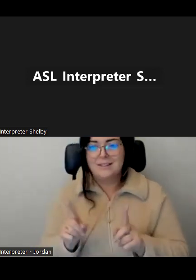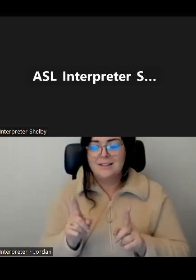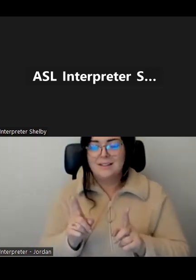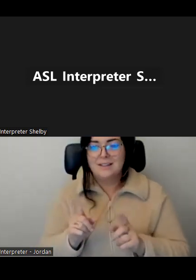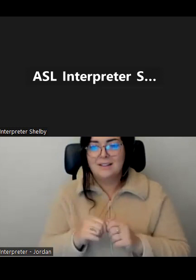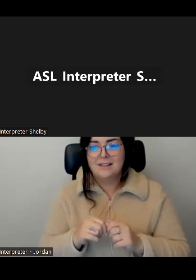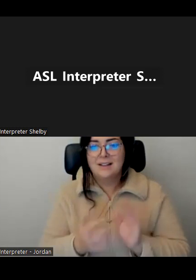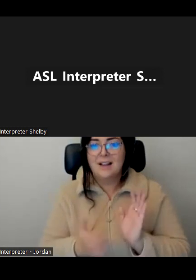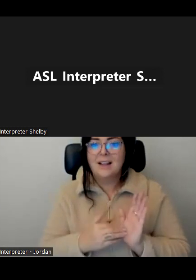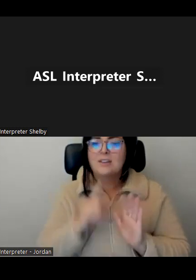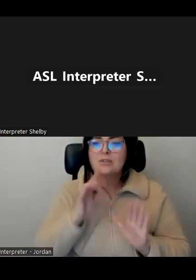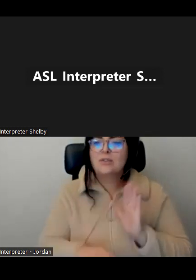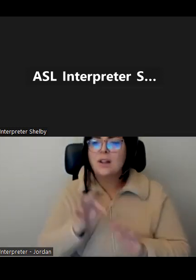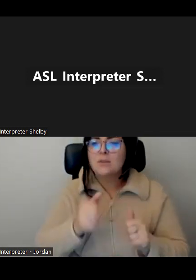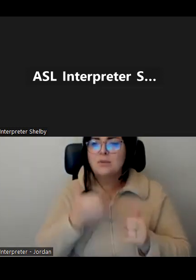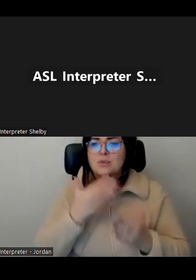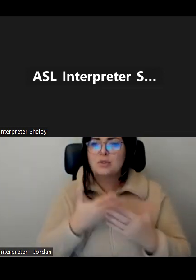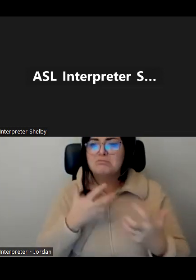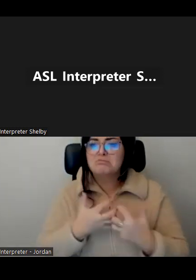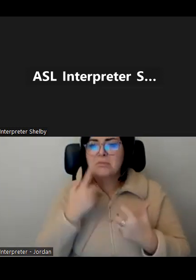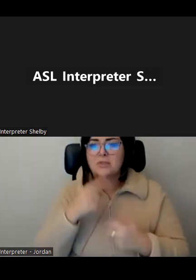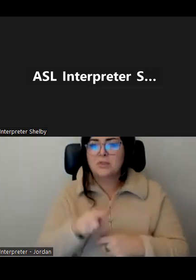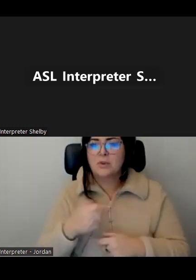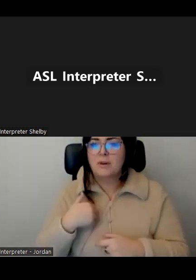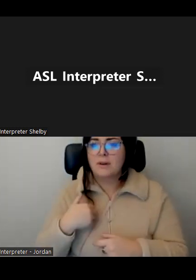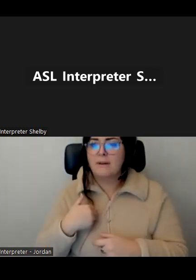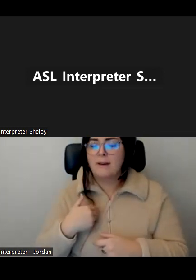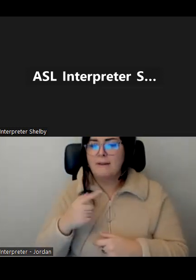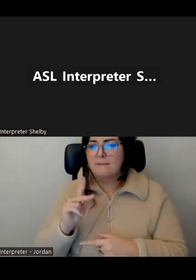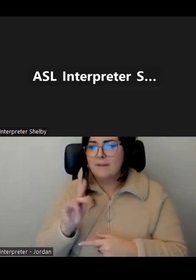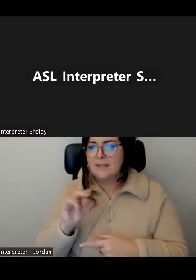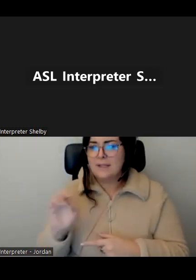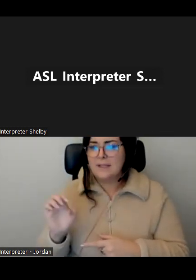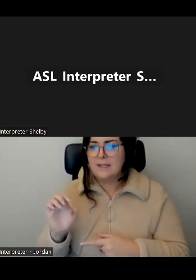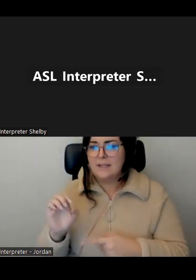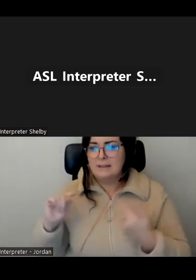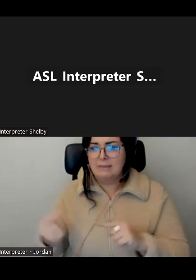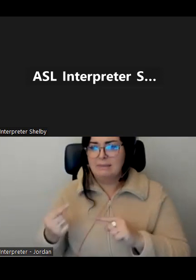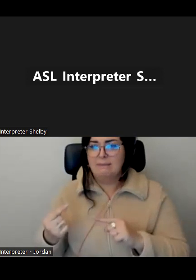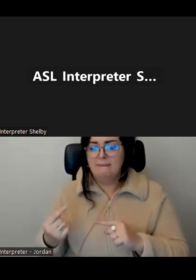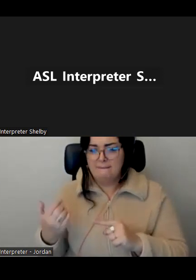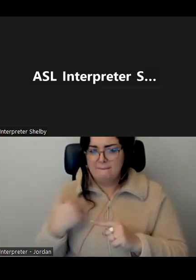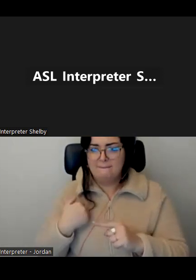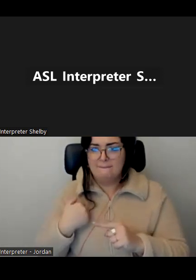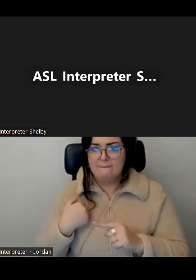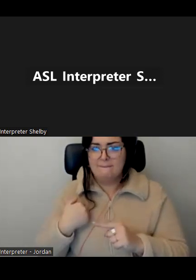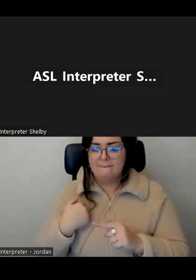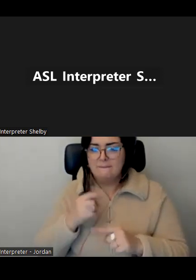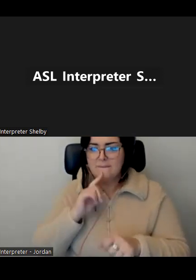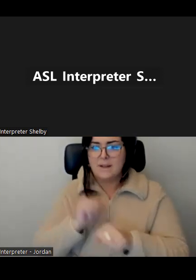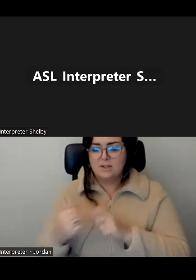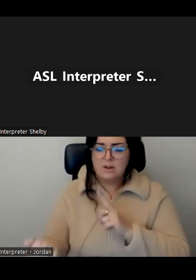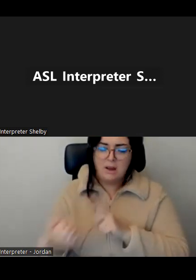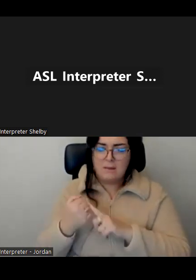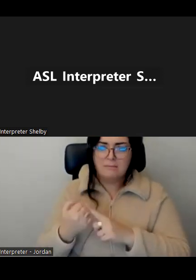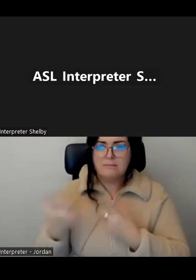Yeah, and it's about finding what's right for you. I have a couple of knee injuries, and for a while that really stopped me from doing